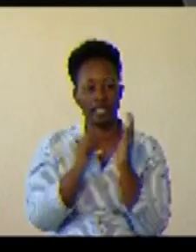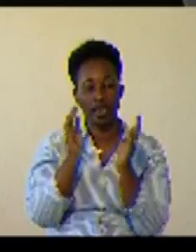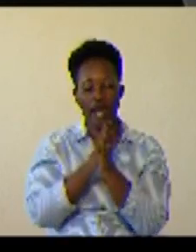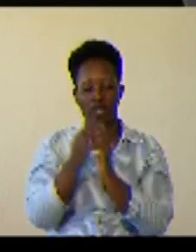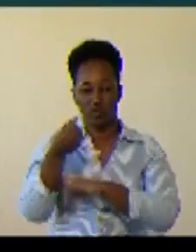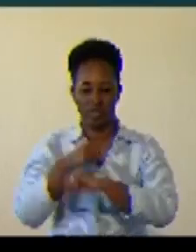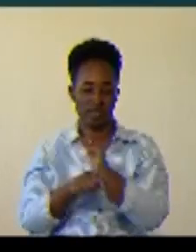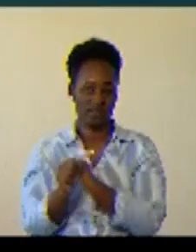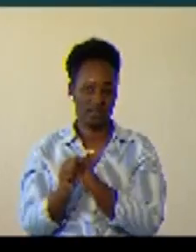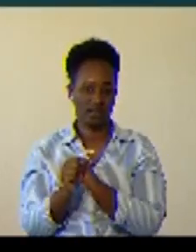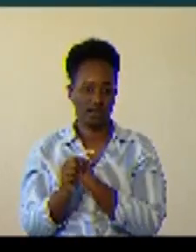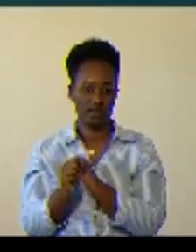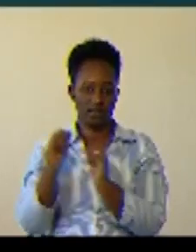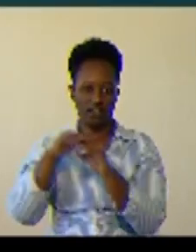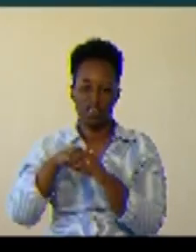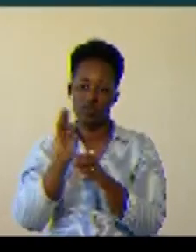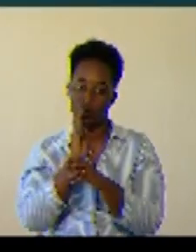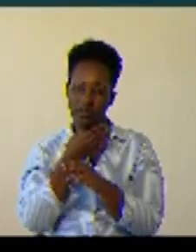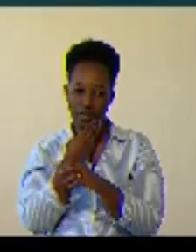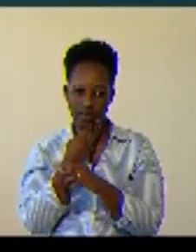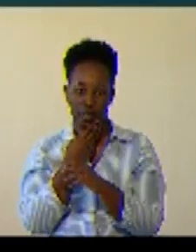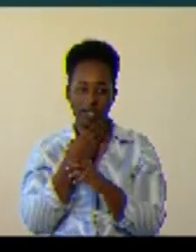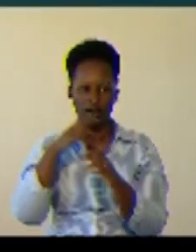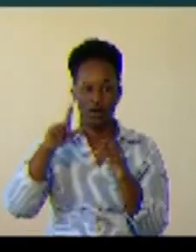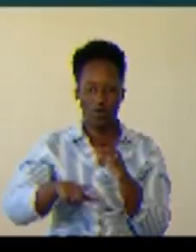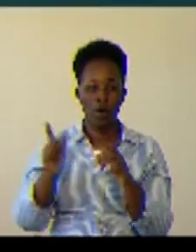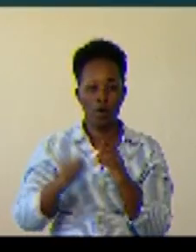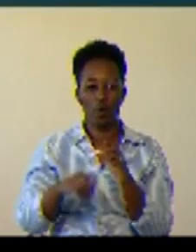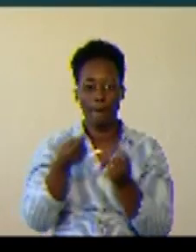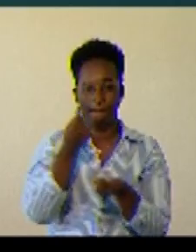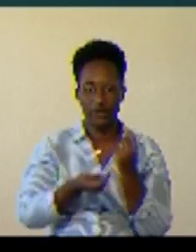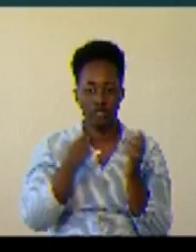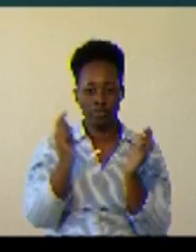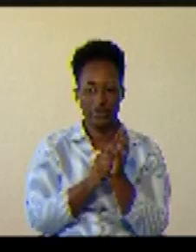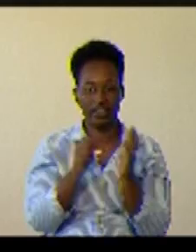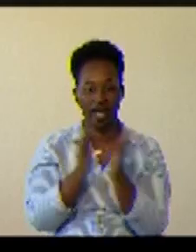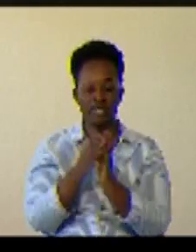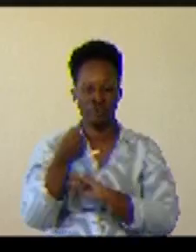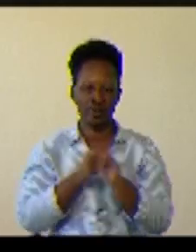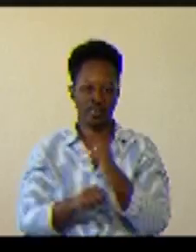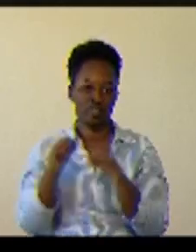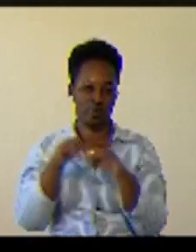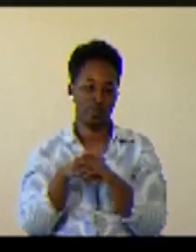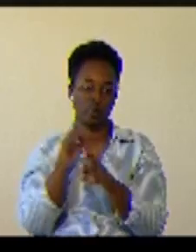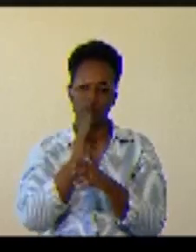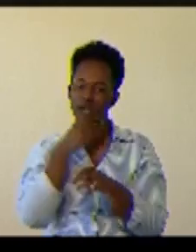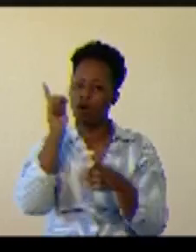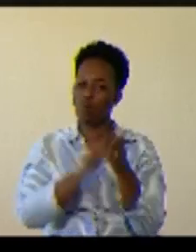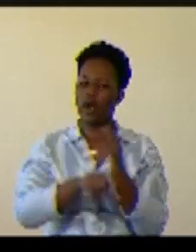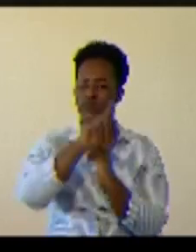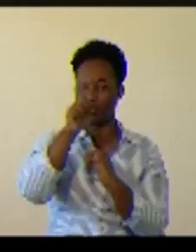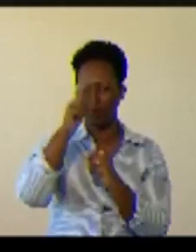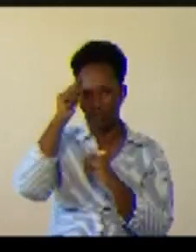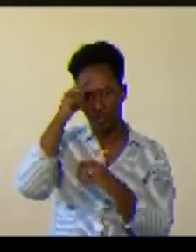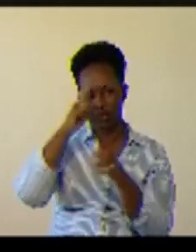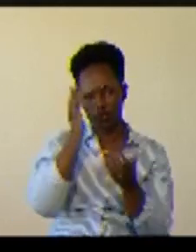water. Low melting point and reacts slowly with water. What do you think? Choose the right